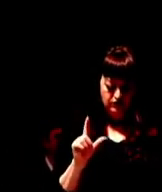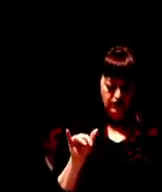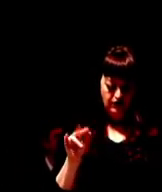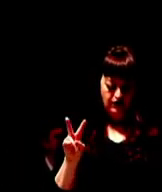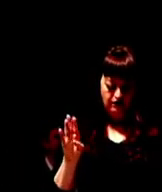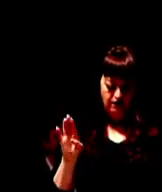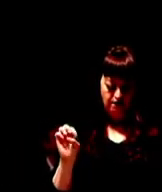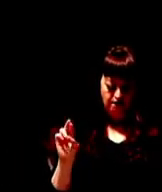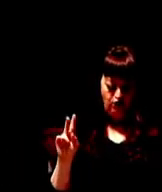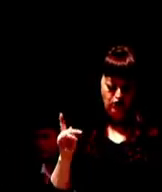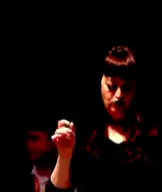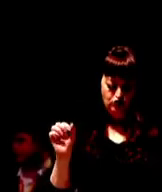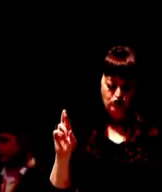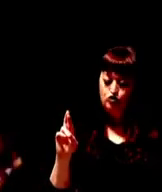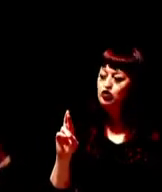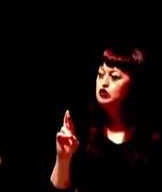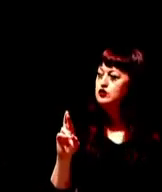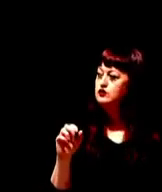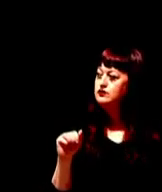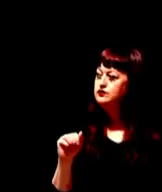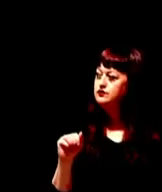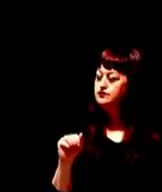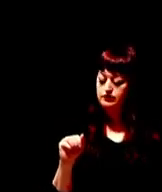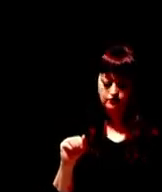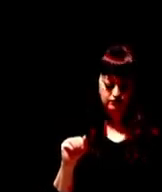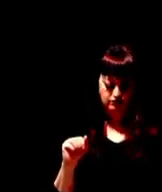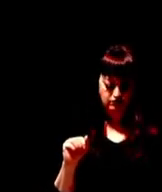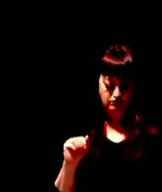Liv Berger.